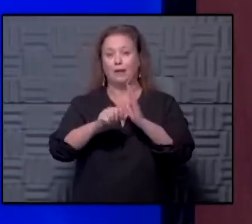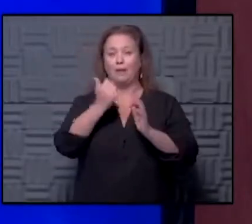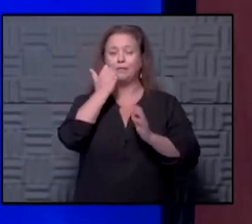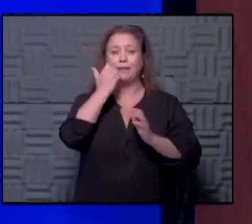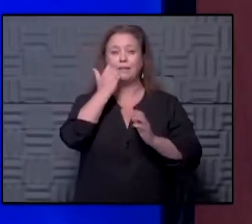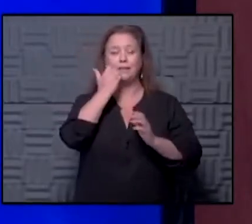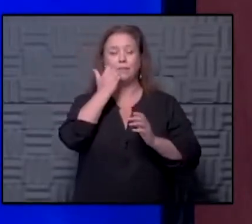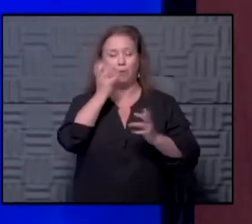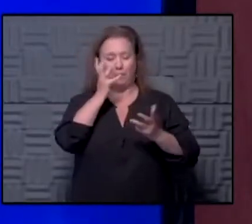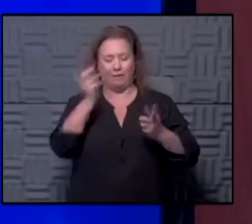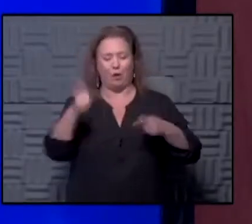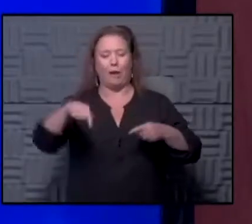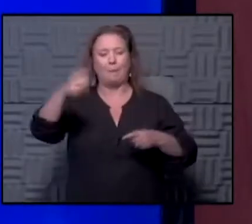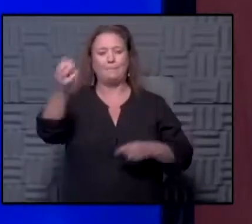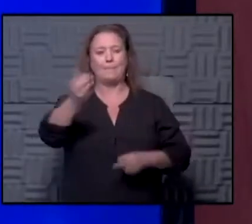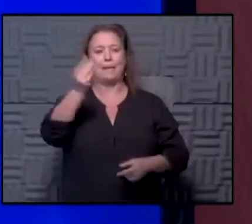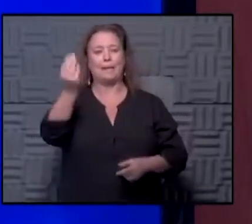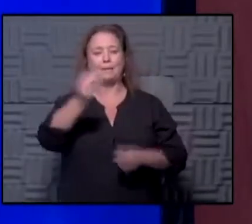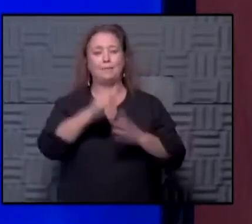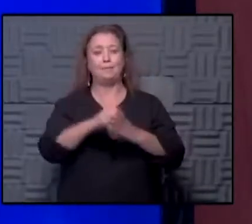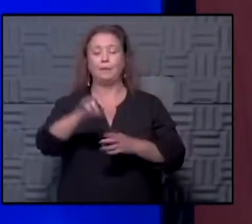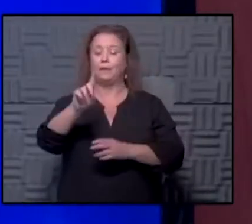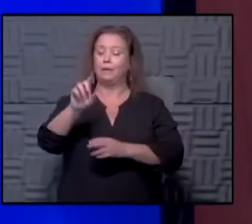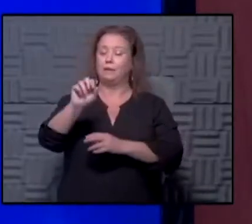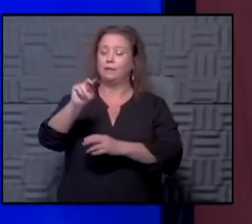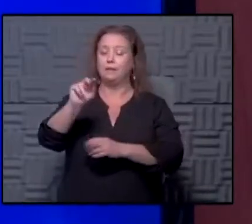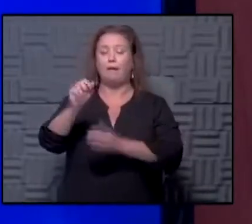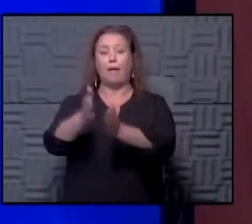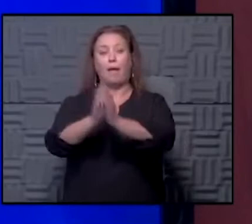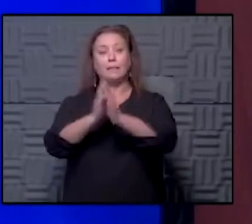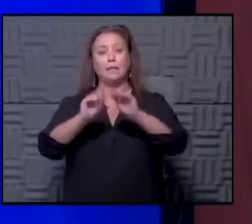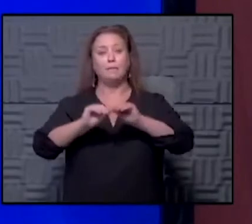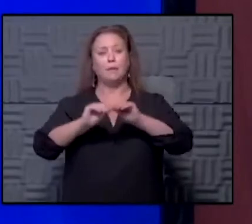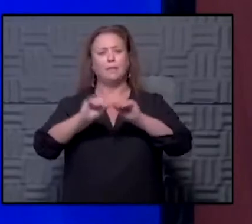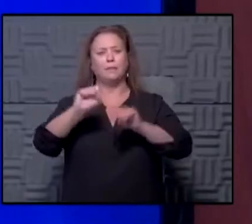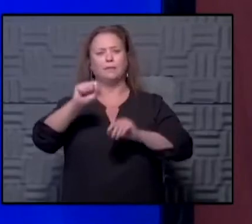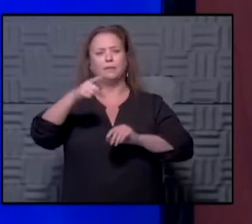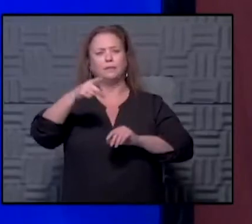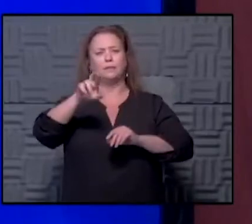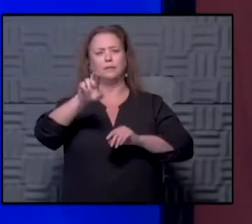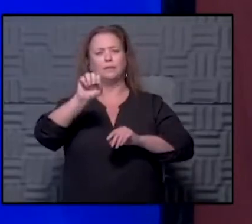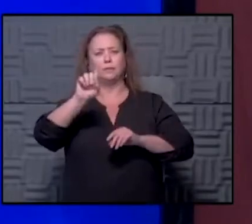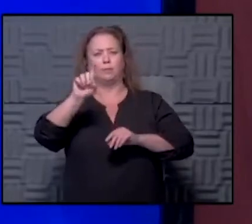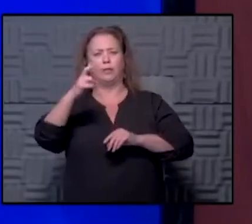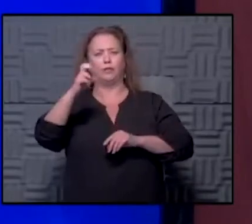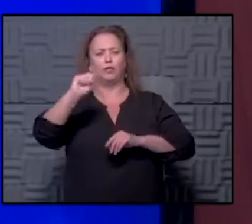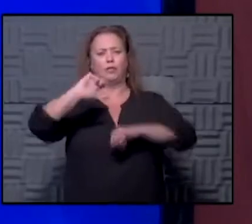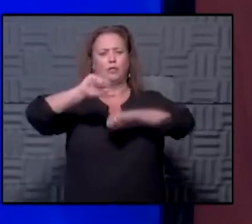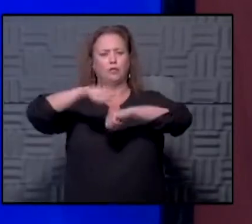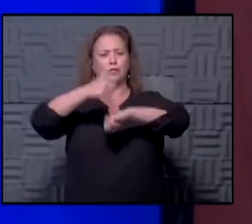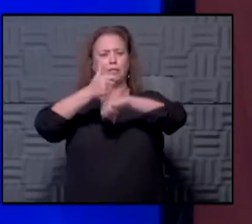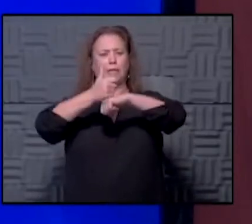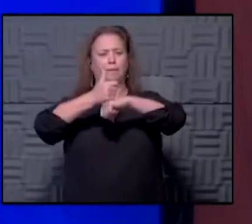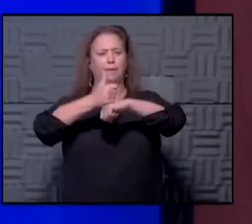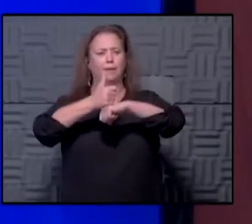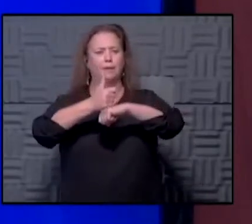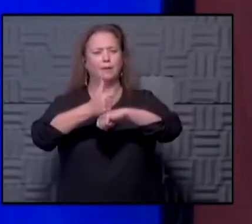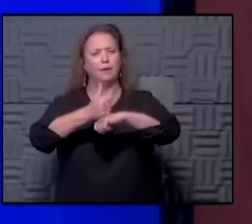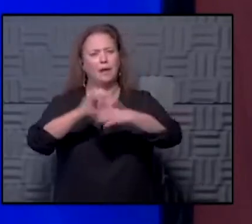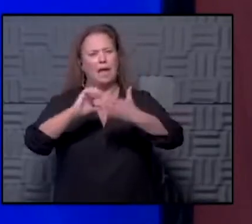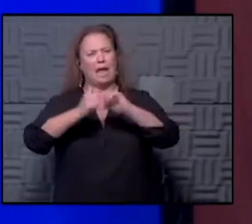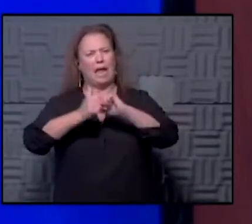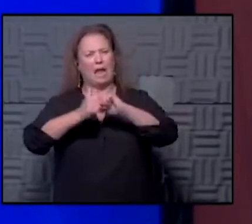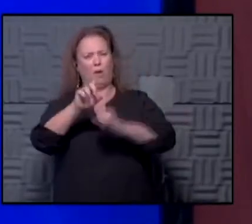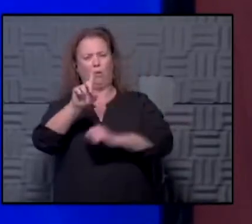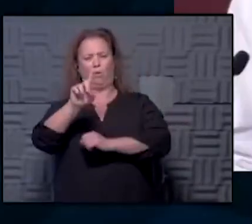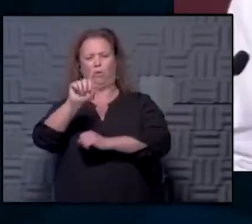and Dr. Corin Tager, will be here. Donna wants to know about the spreadsheet that Alicia has created. How are you